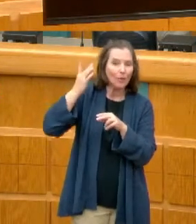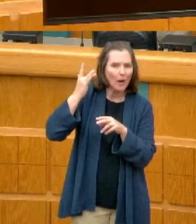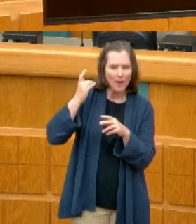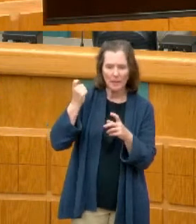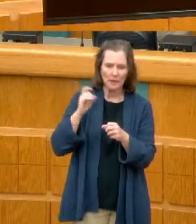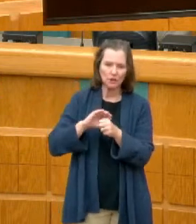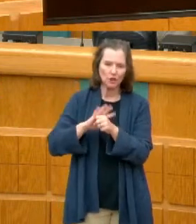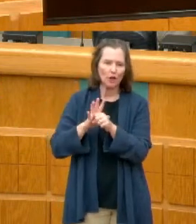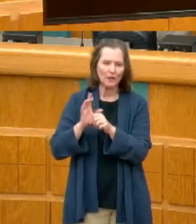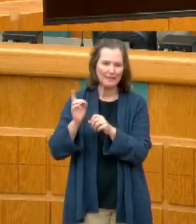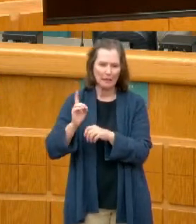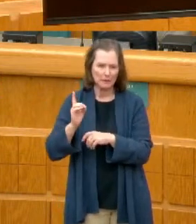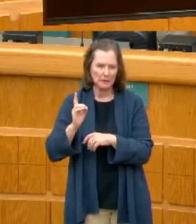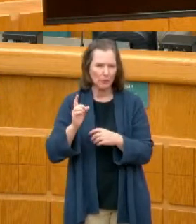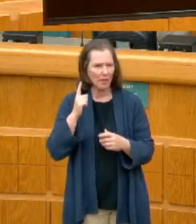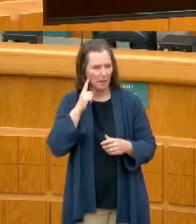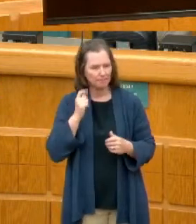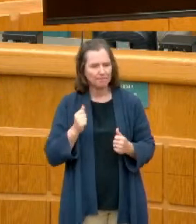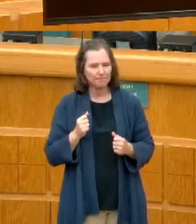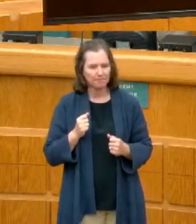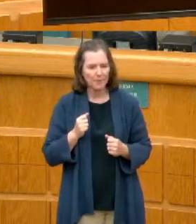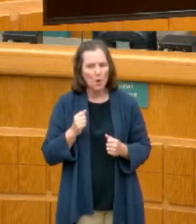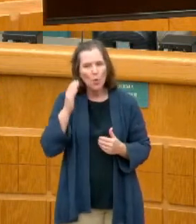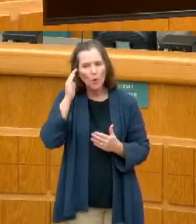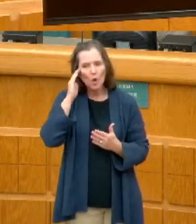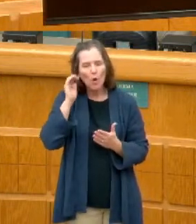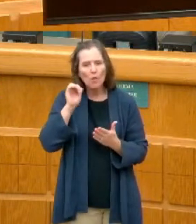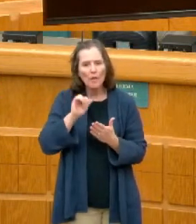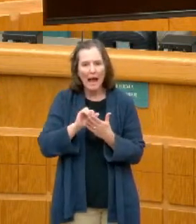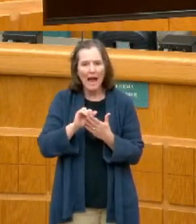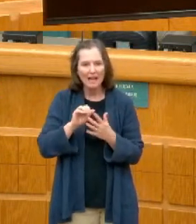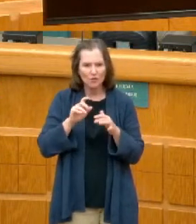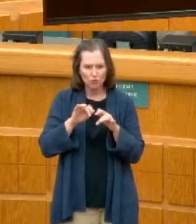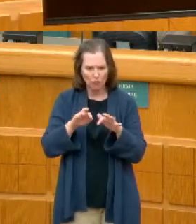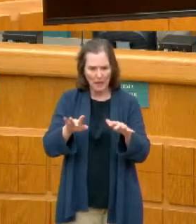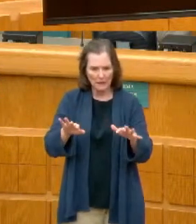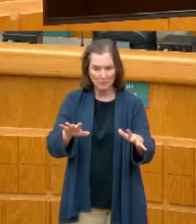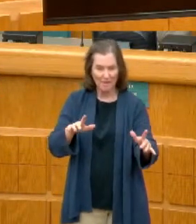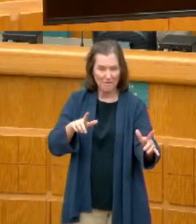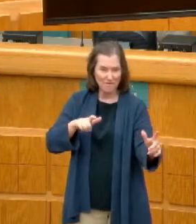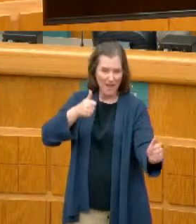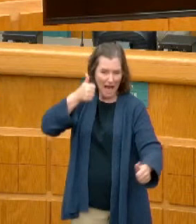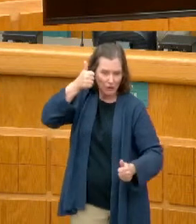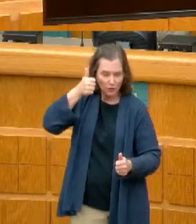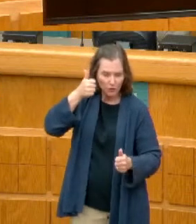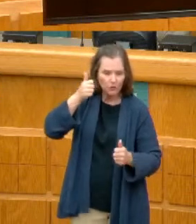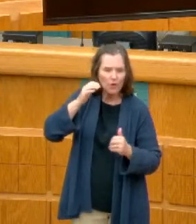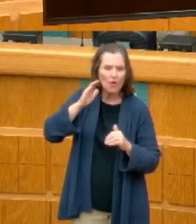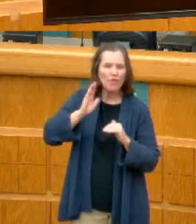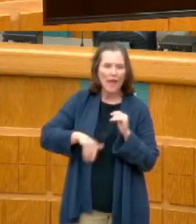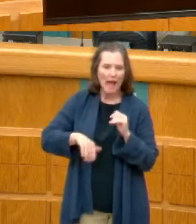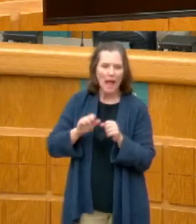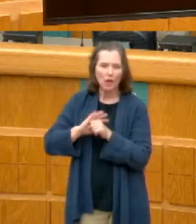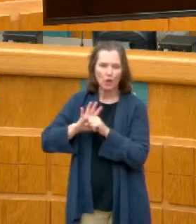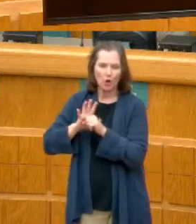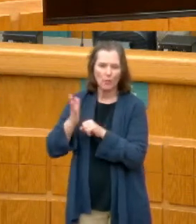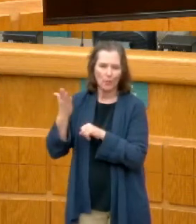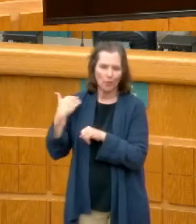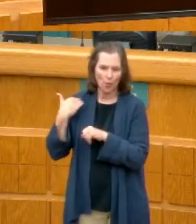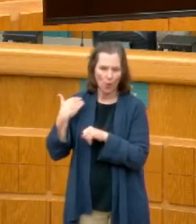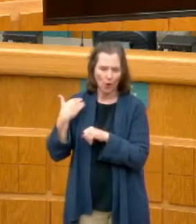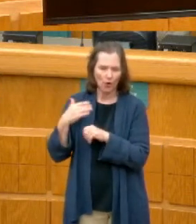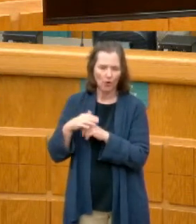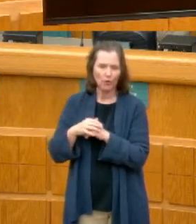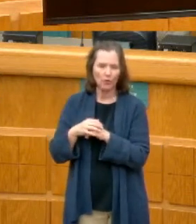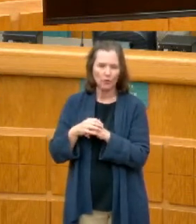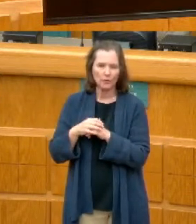variant. We know it's about 2.5 times more transmissible than the prior variants that we have